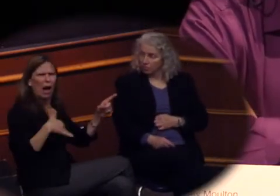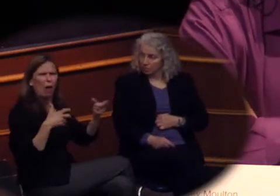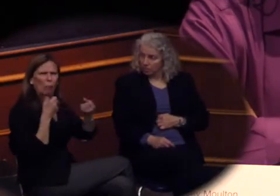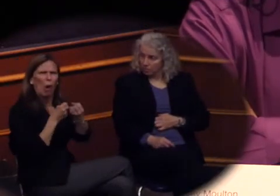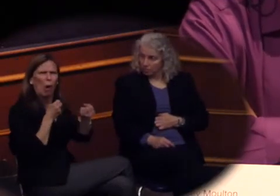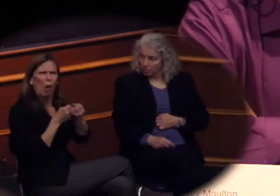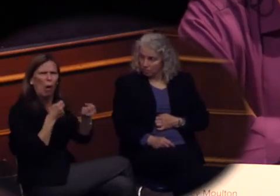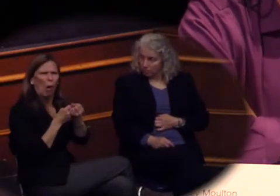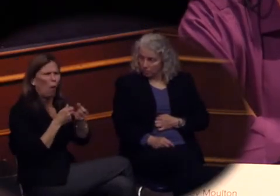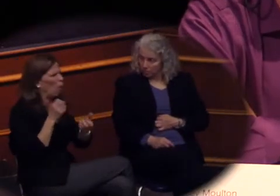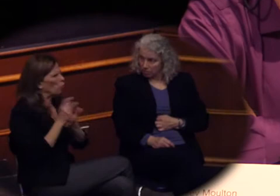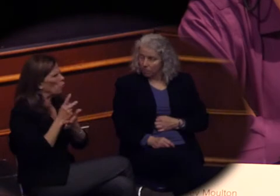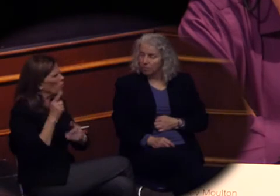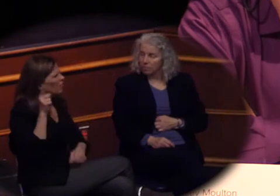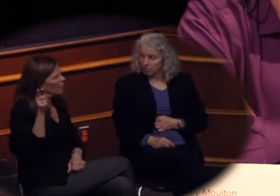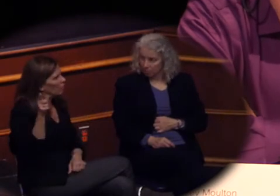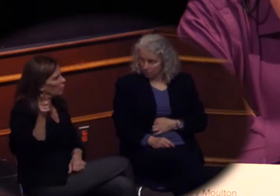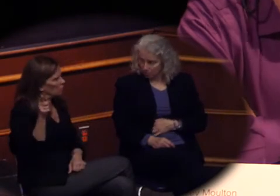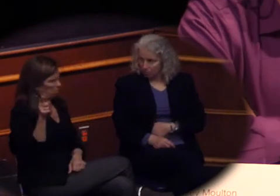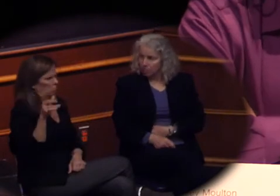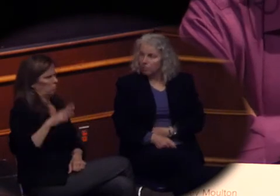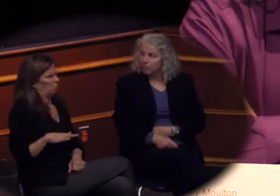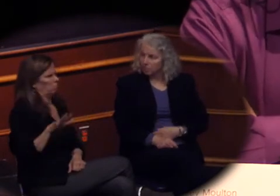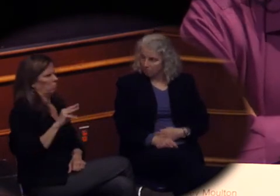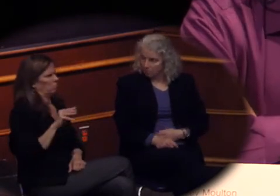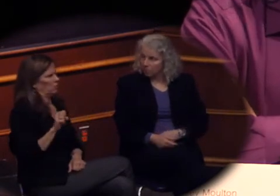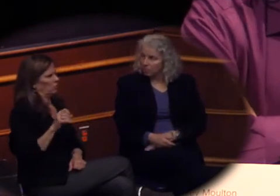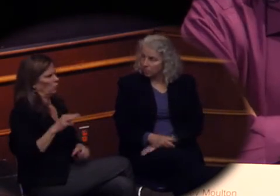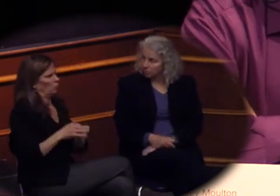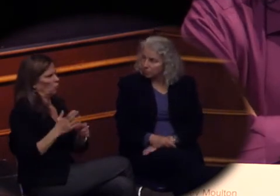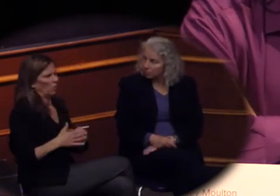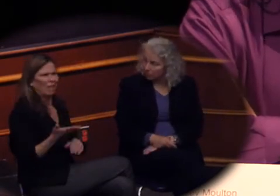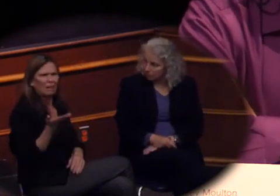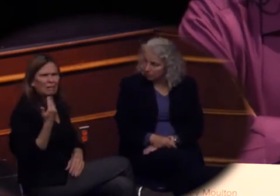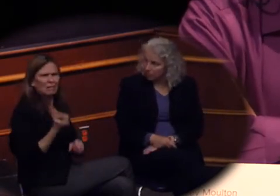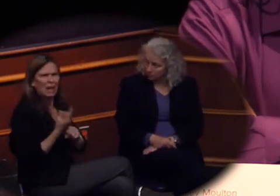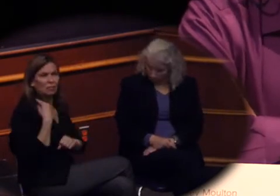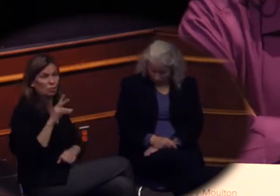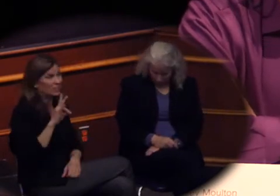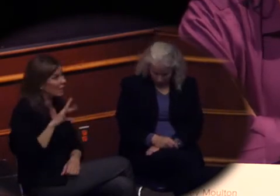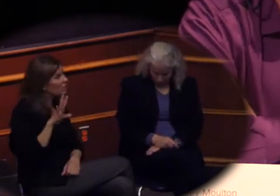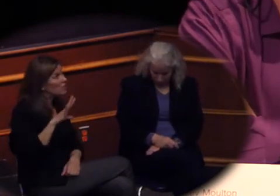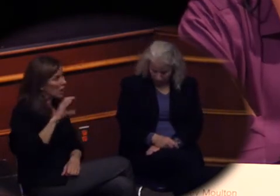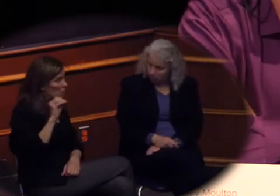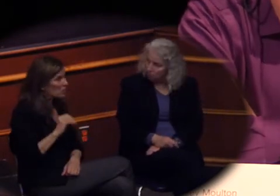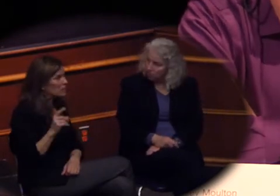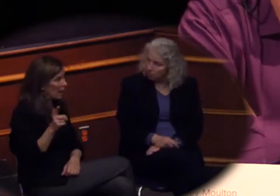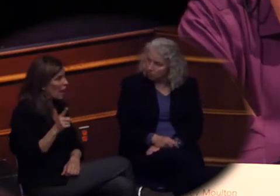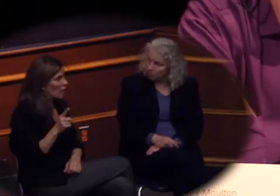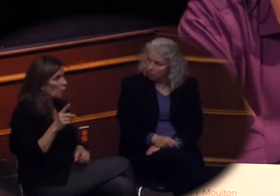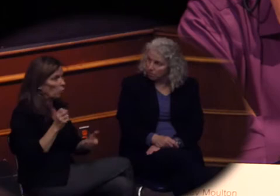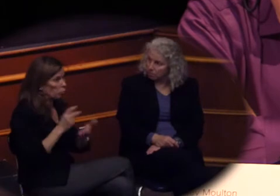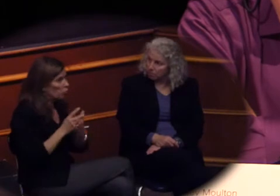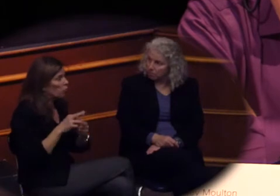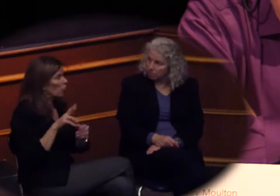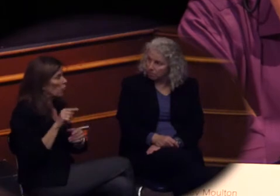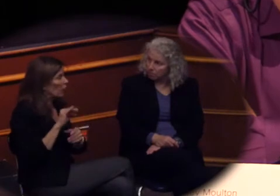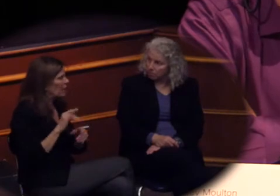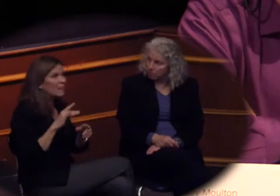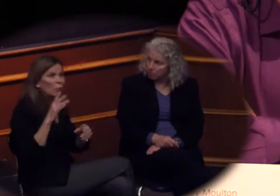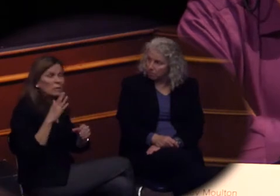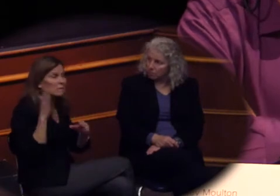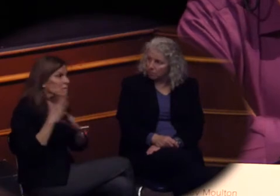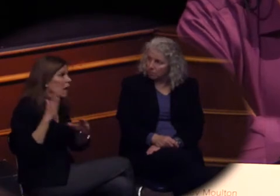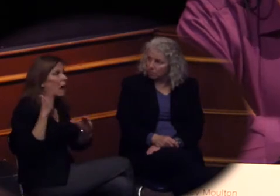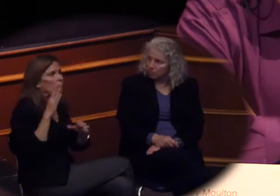among Massachusetts voters. In fact, last year's 75% approval rating was the highest of any sitting governor in the country.